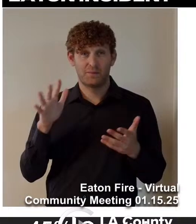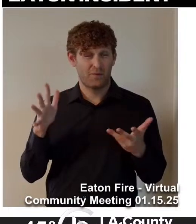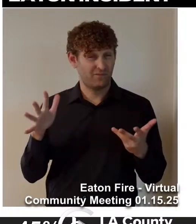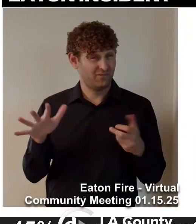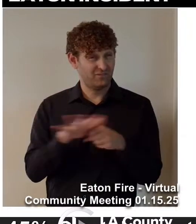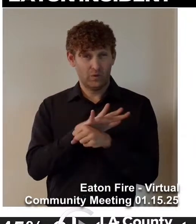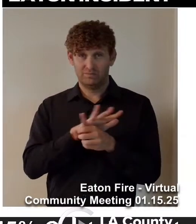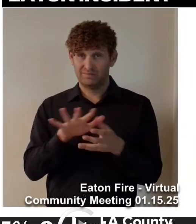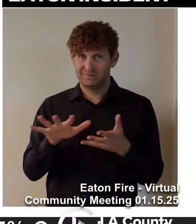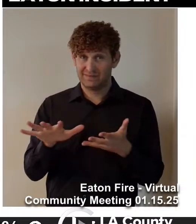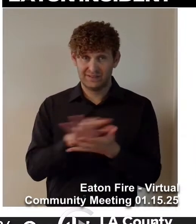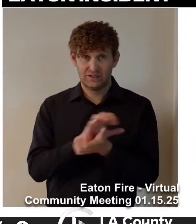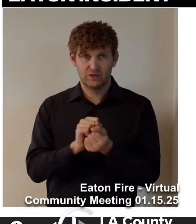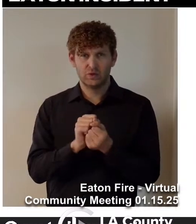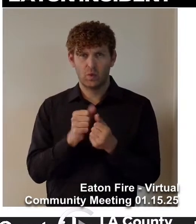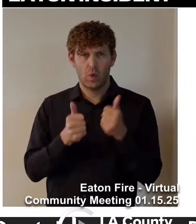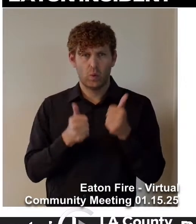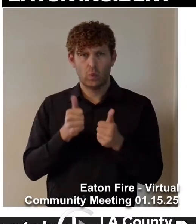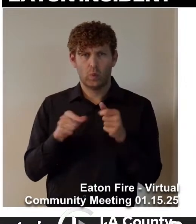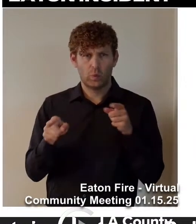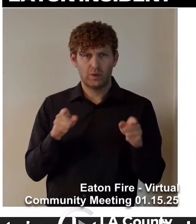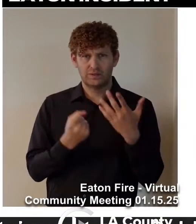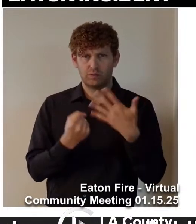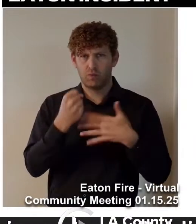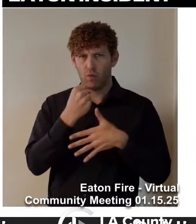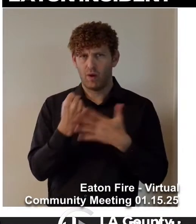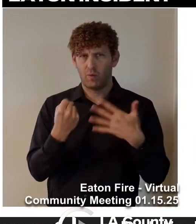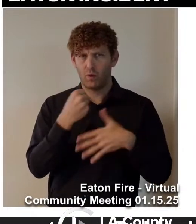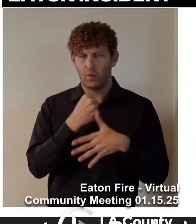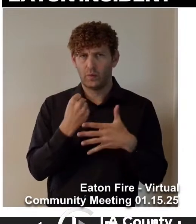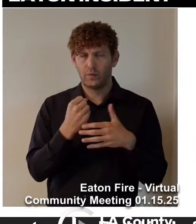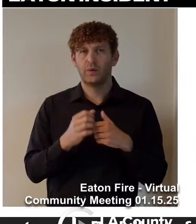destroyed? Our building officials are